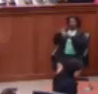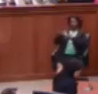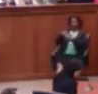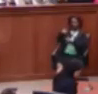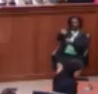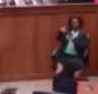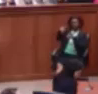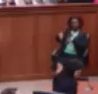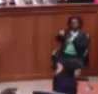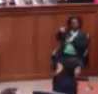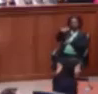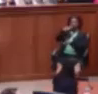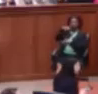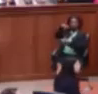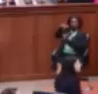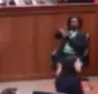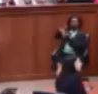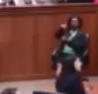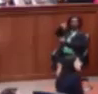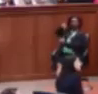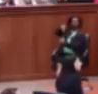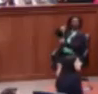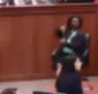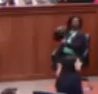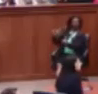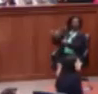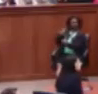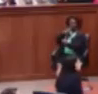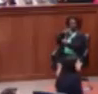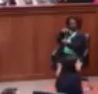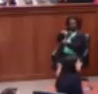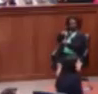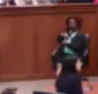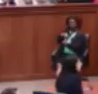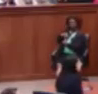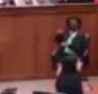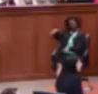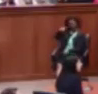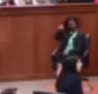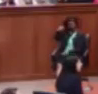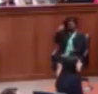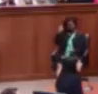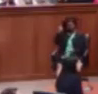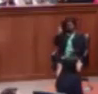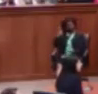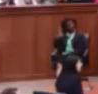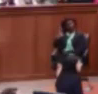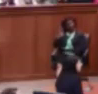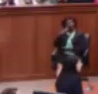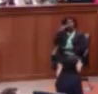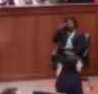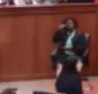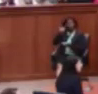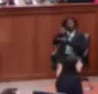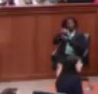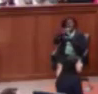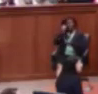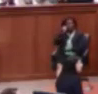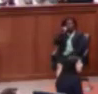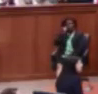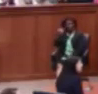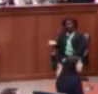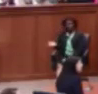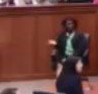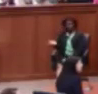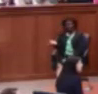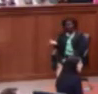staff. You've got to understand what we deal with on a daily basis.